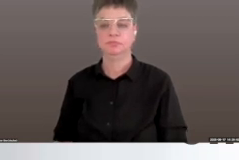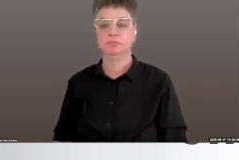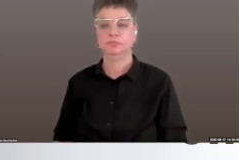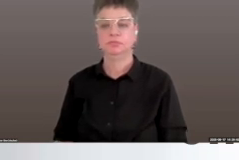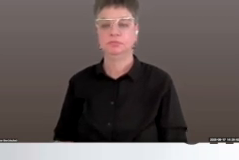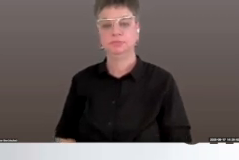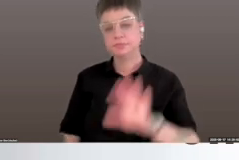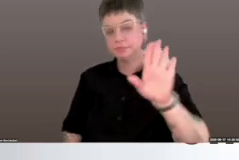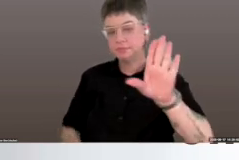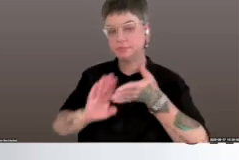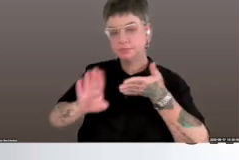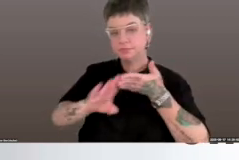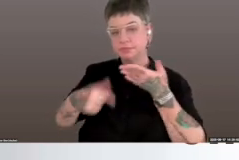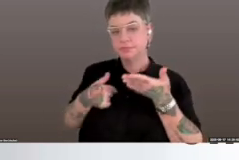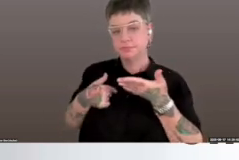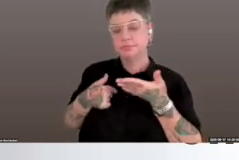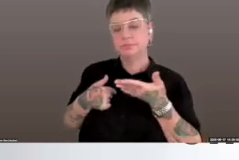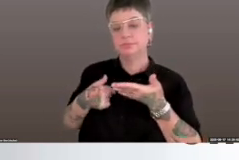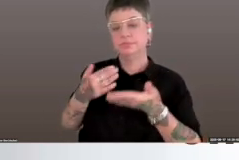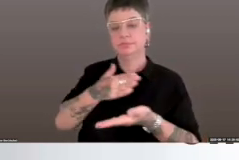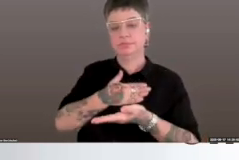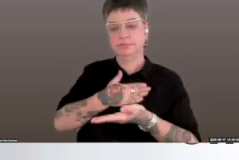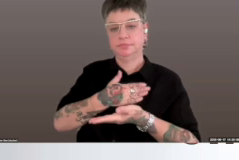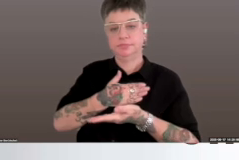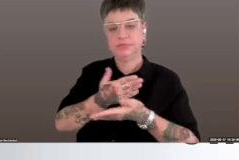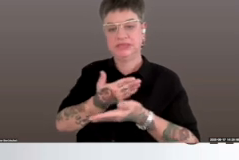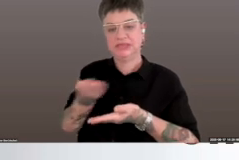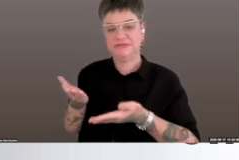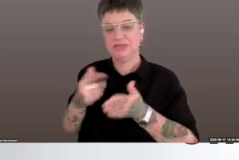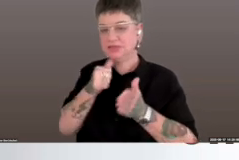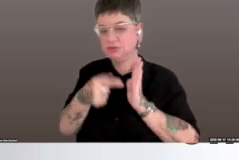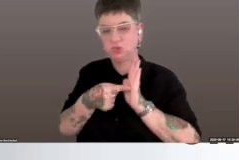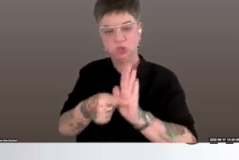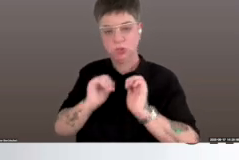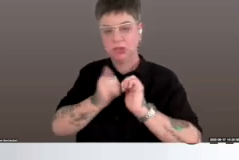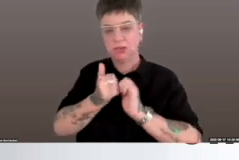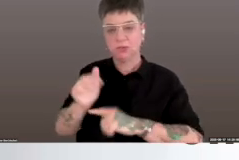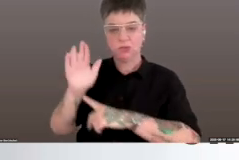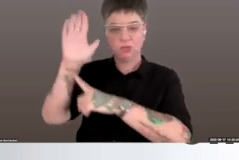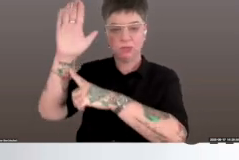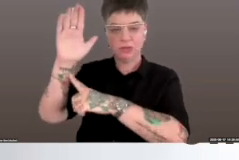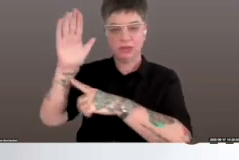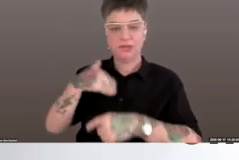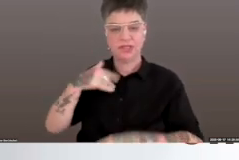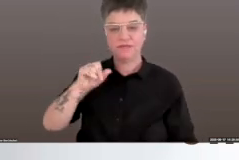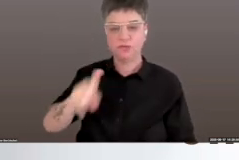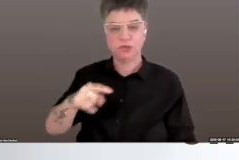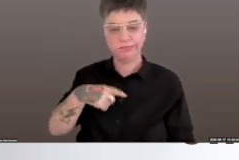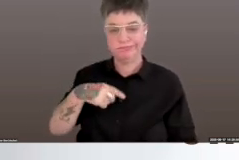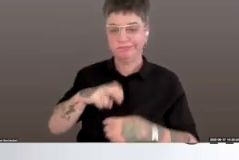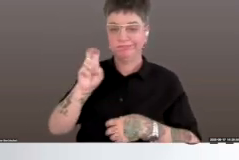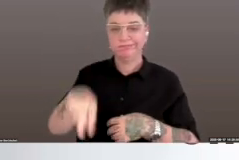Excuse me, my device is not showing a way to raise my hand, and I have a question, so I just